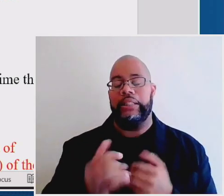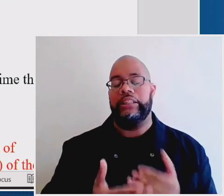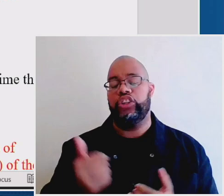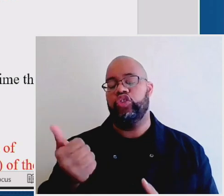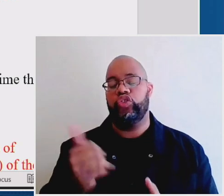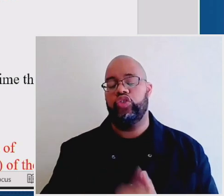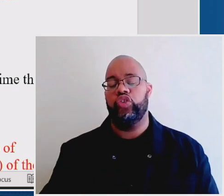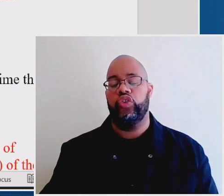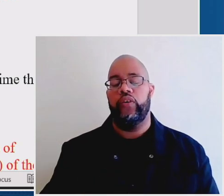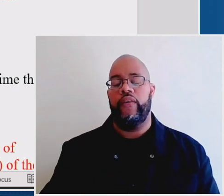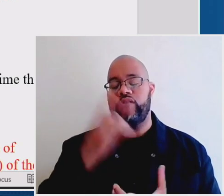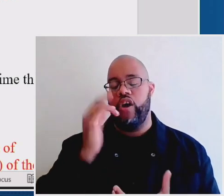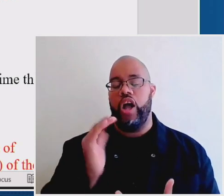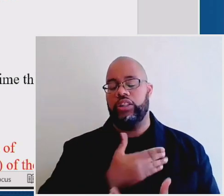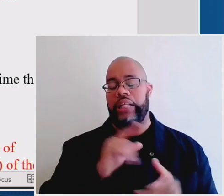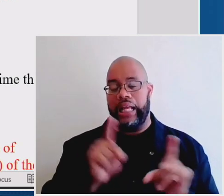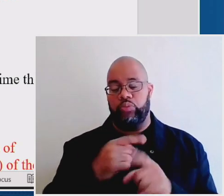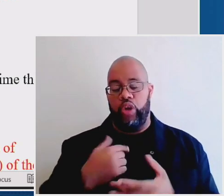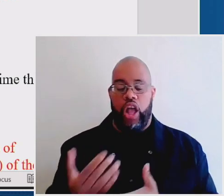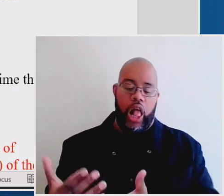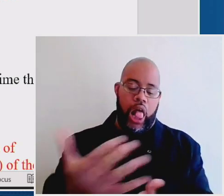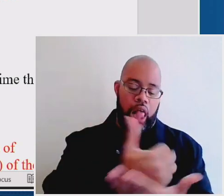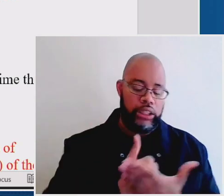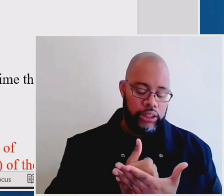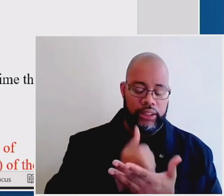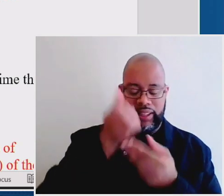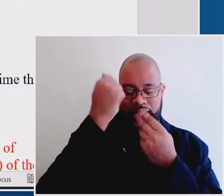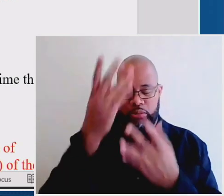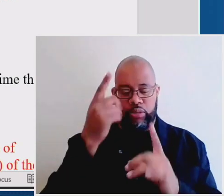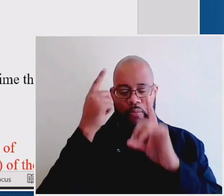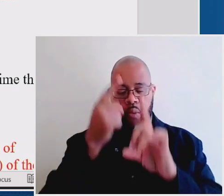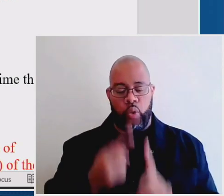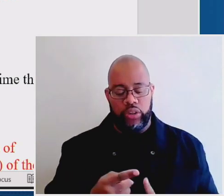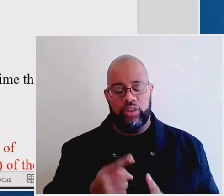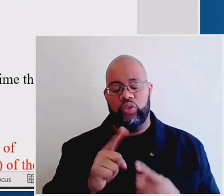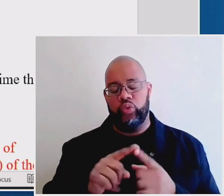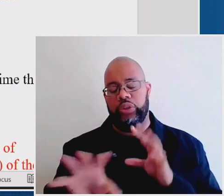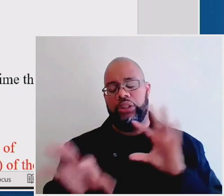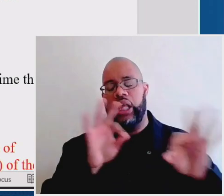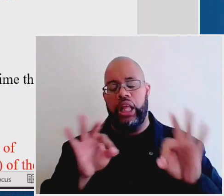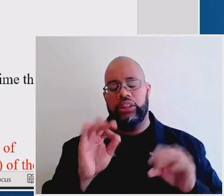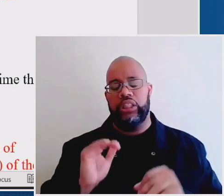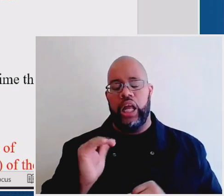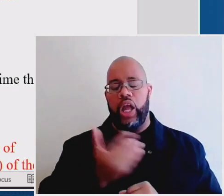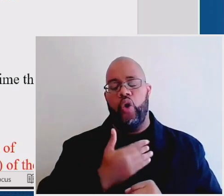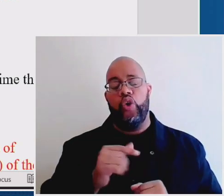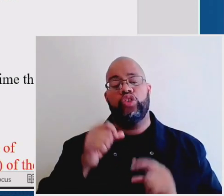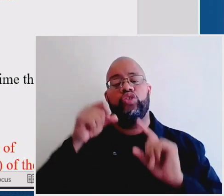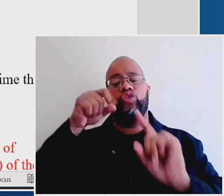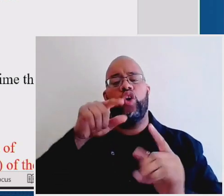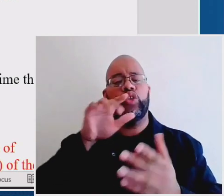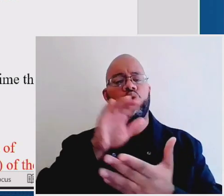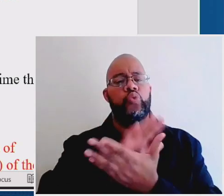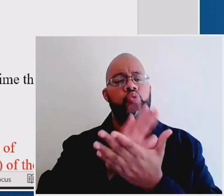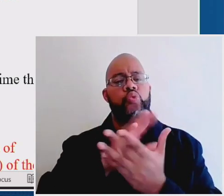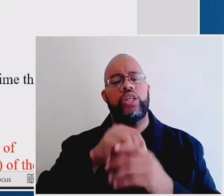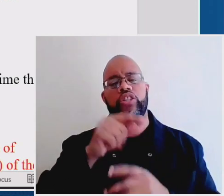for us as we're collecting data points to select our target schools in